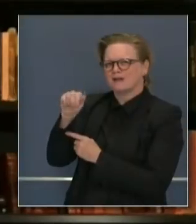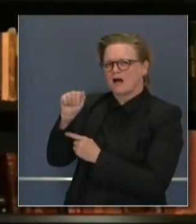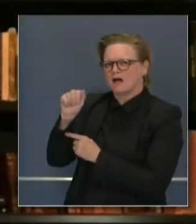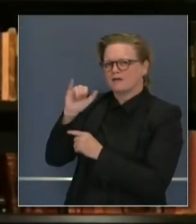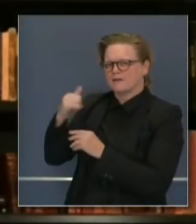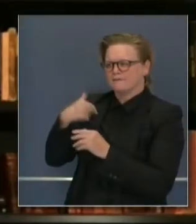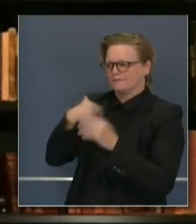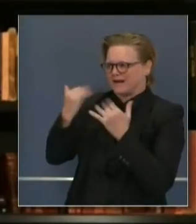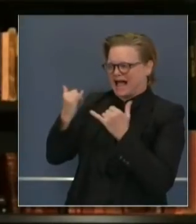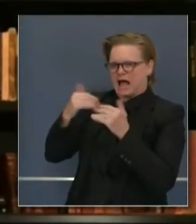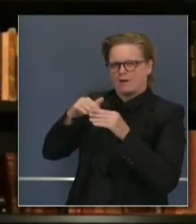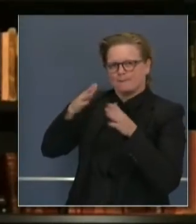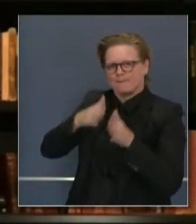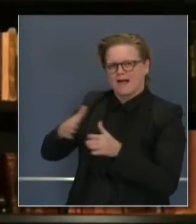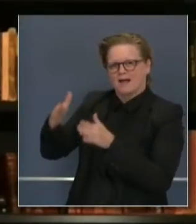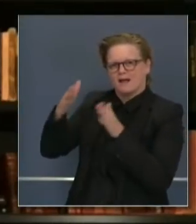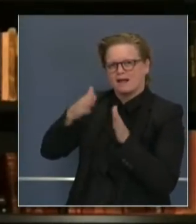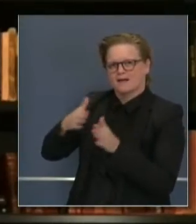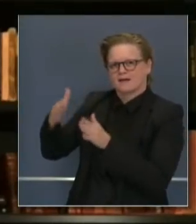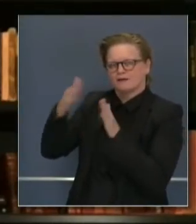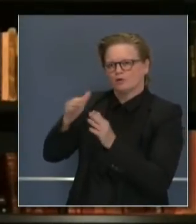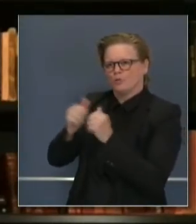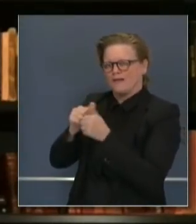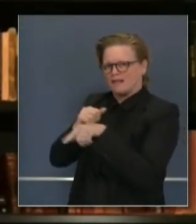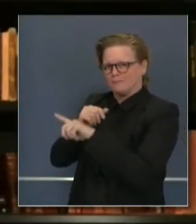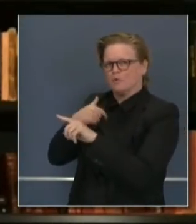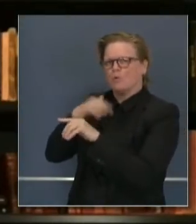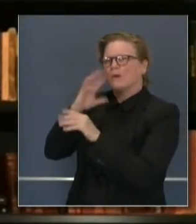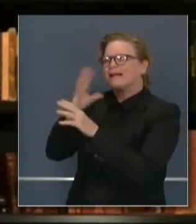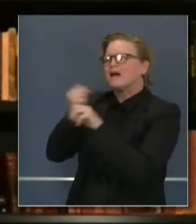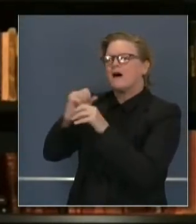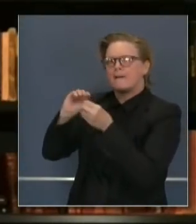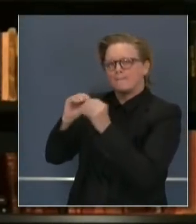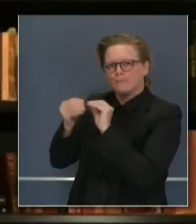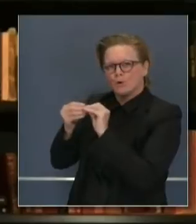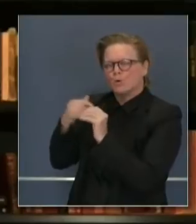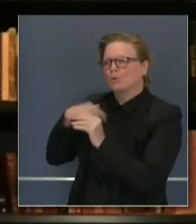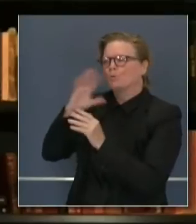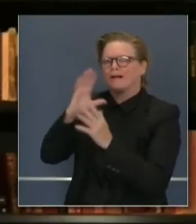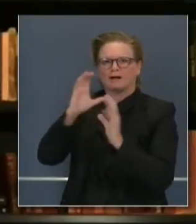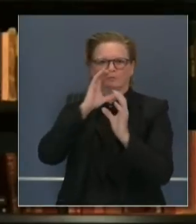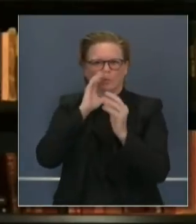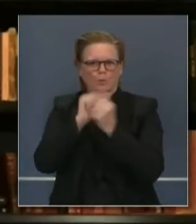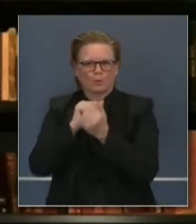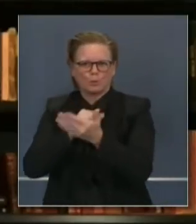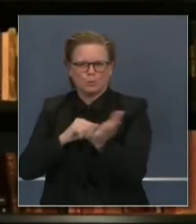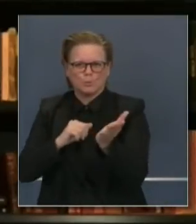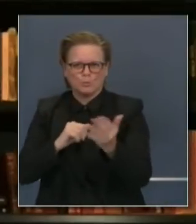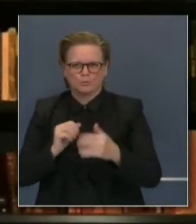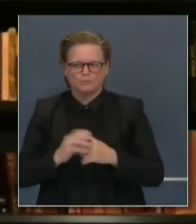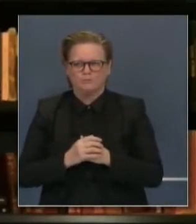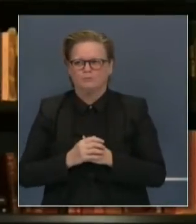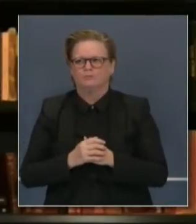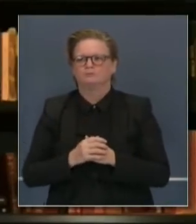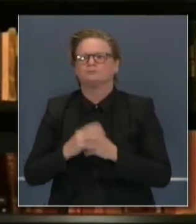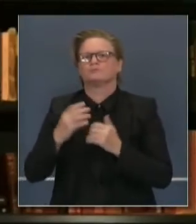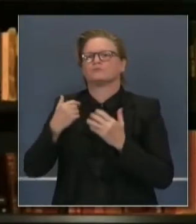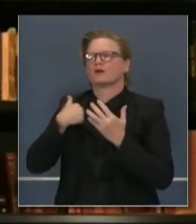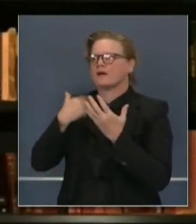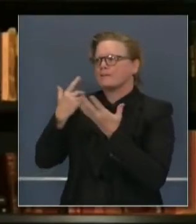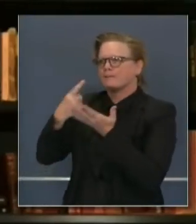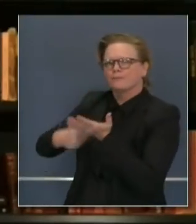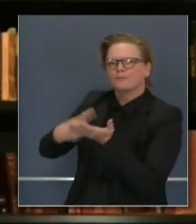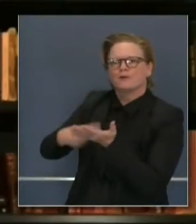more realistic numbers in the short term. Look, the issue of storage extends certainly in the